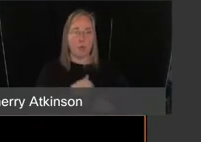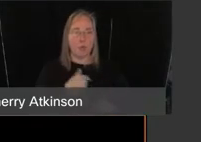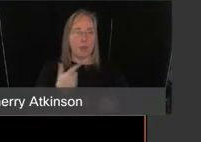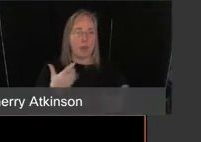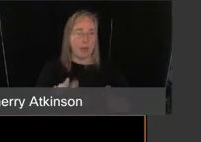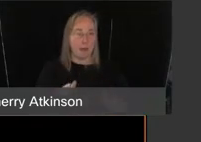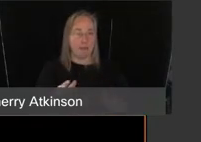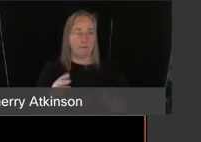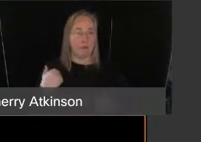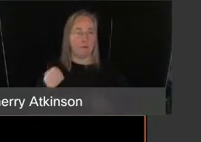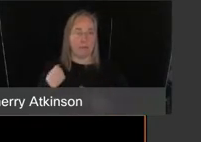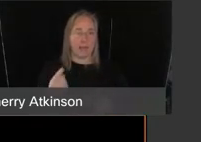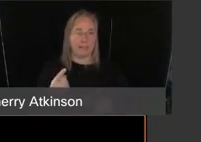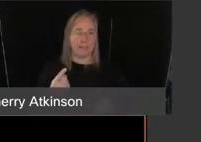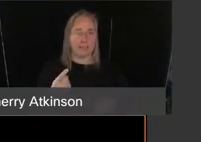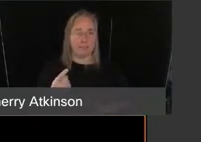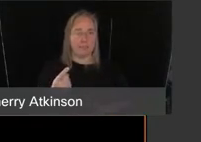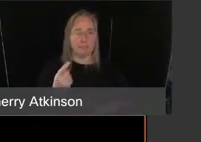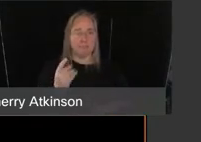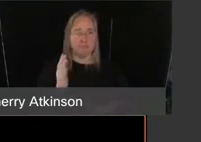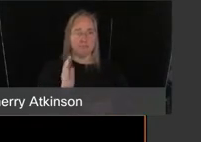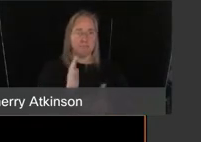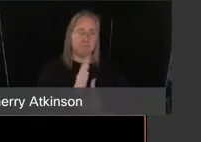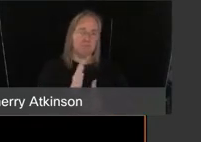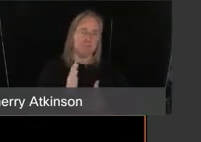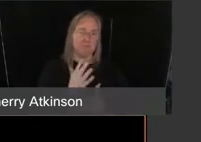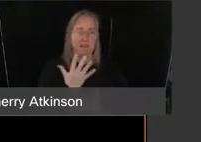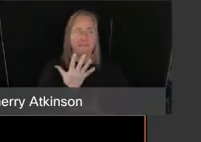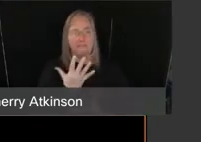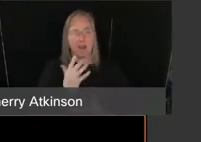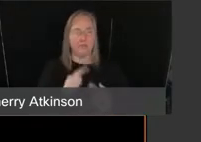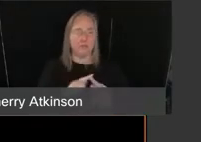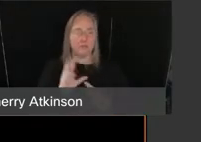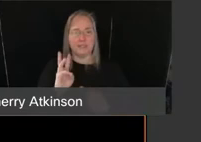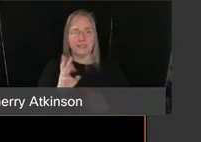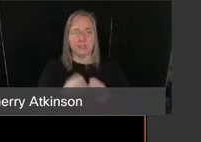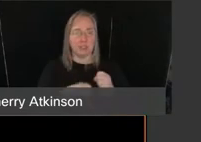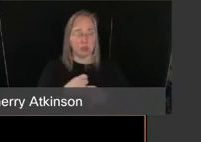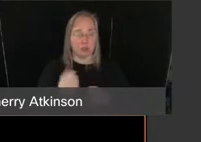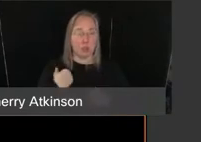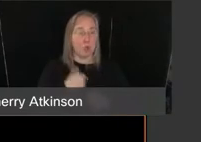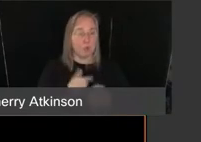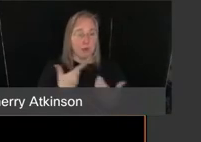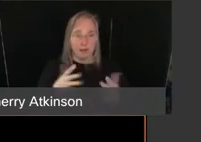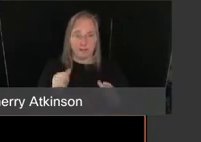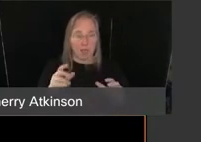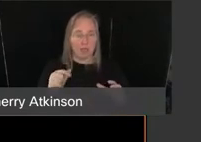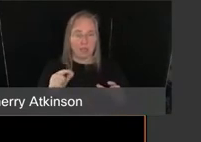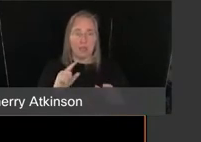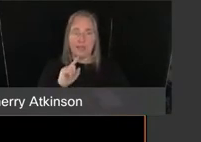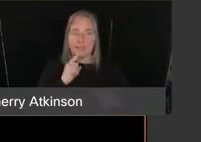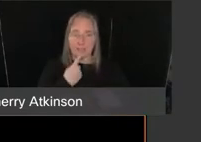over the last, say, 5 to 6 years, we have done a substantial inventory of